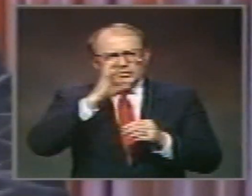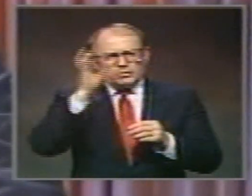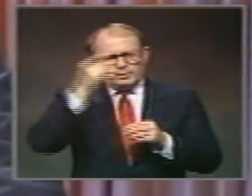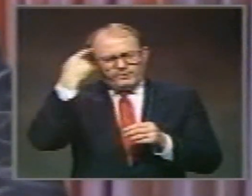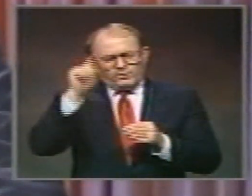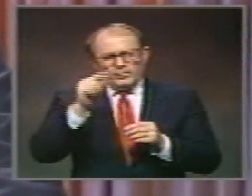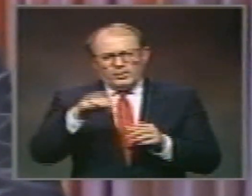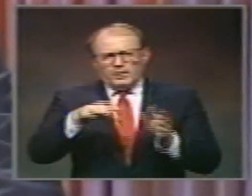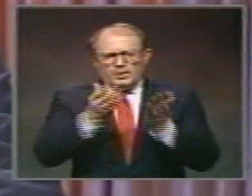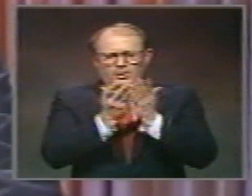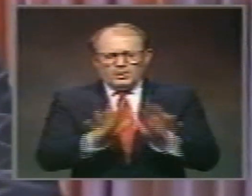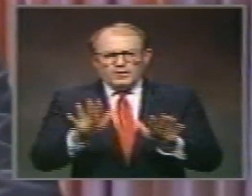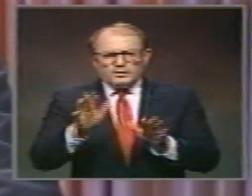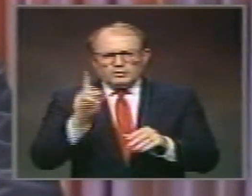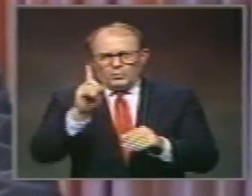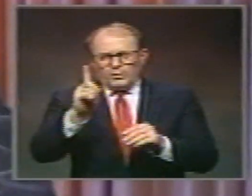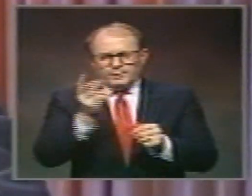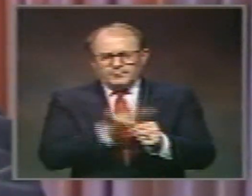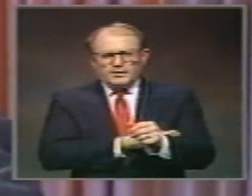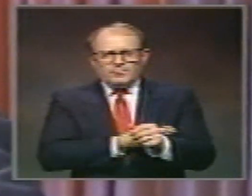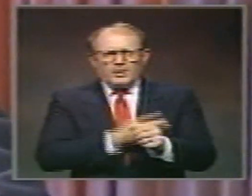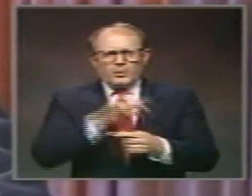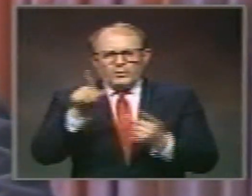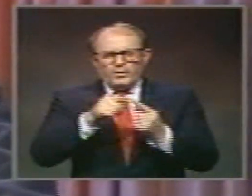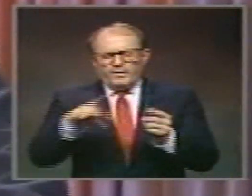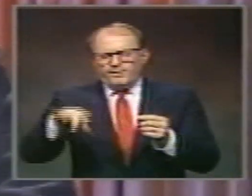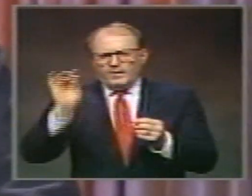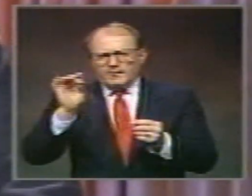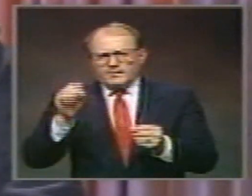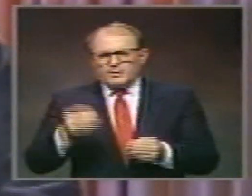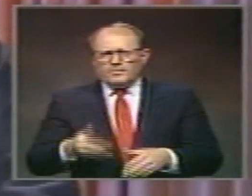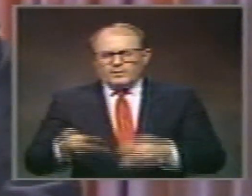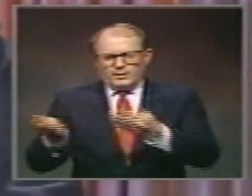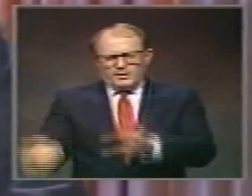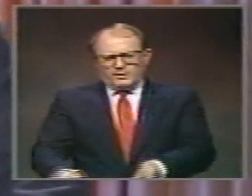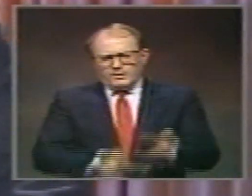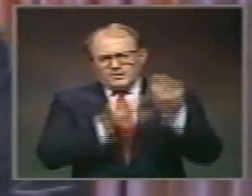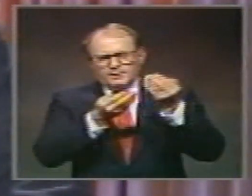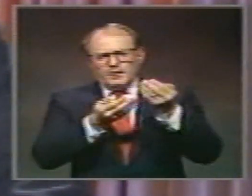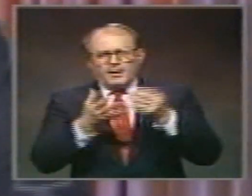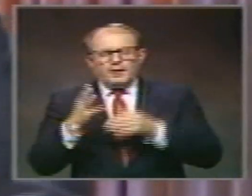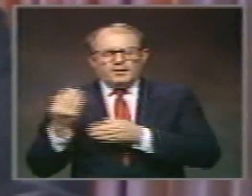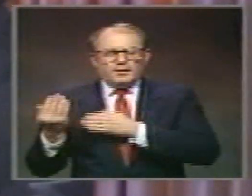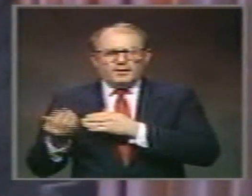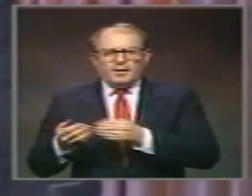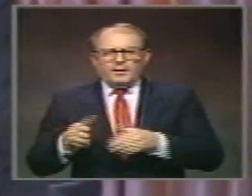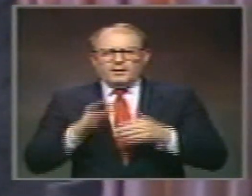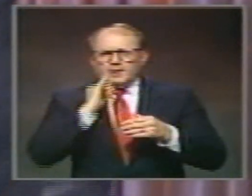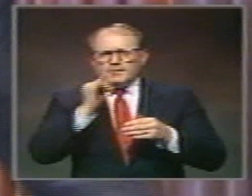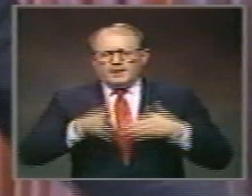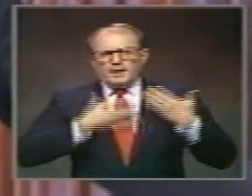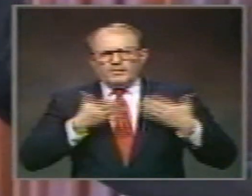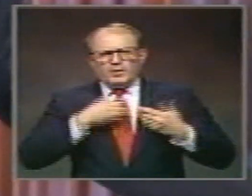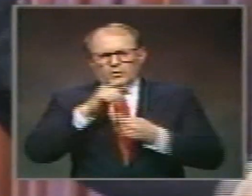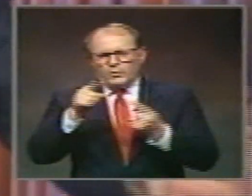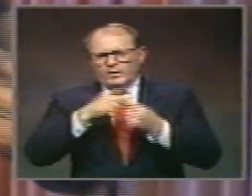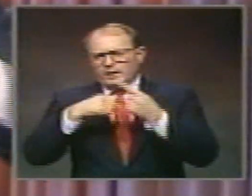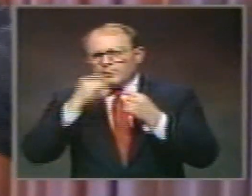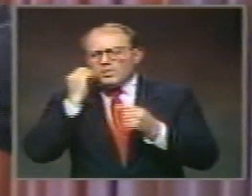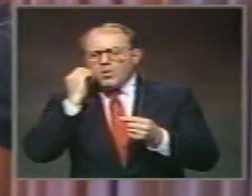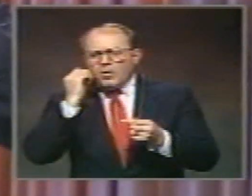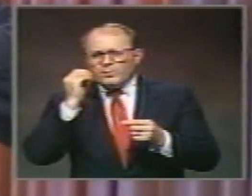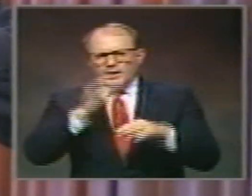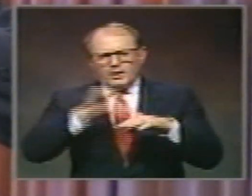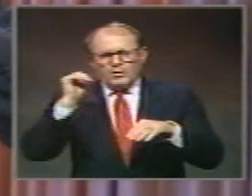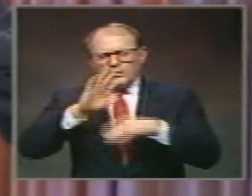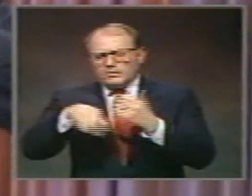lost until he finds it? And when he finds it, he lays it on his shoulders, rejoicing. And when he gets home, he calls his friends